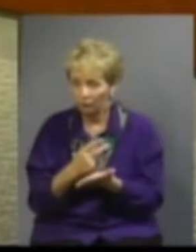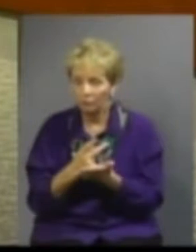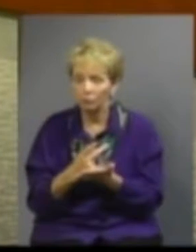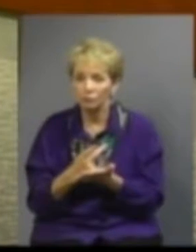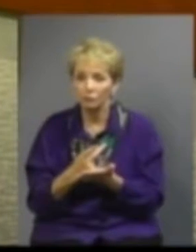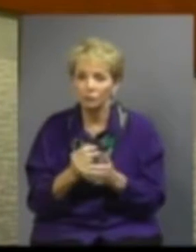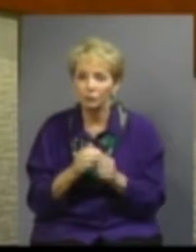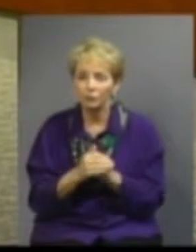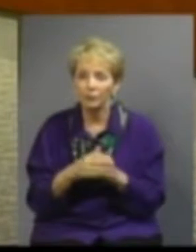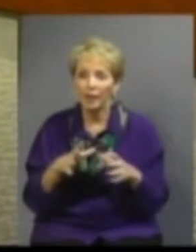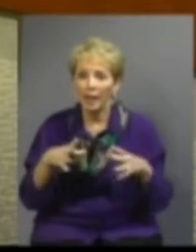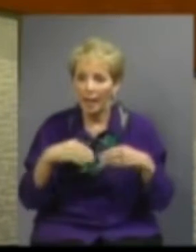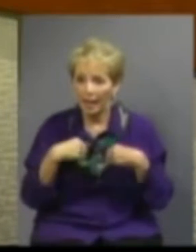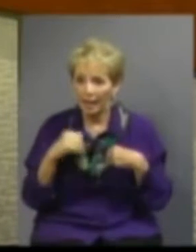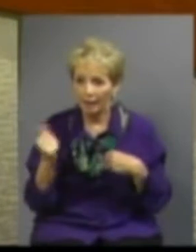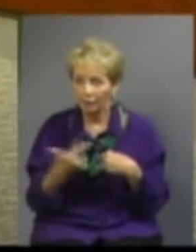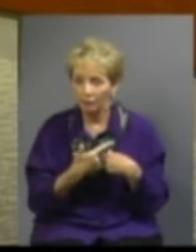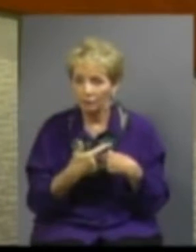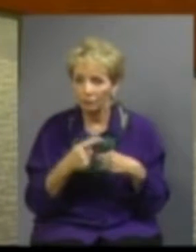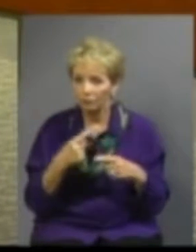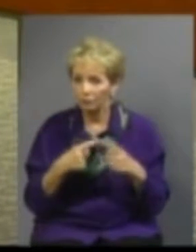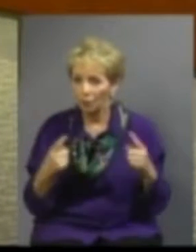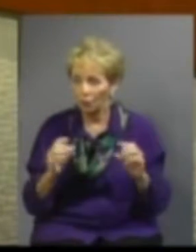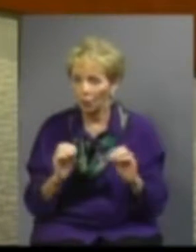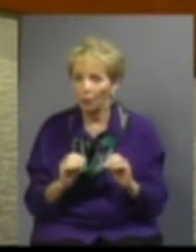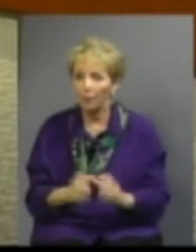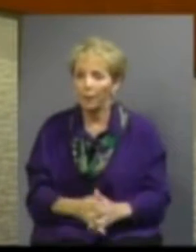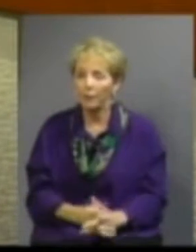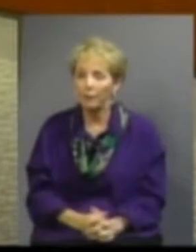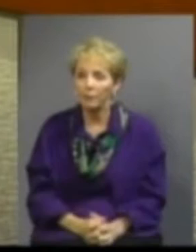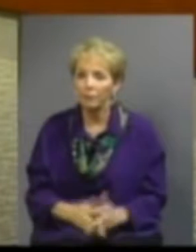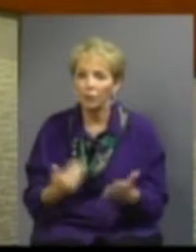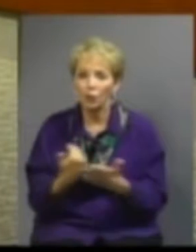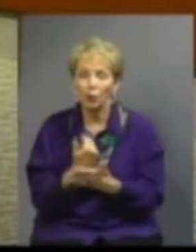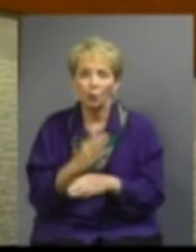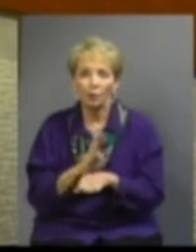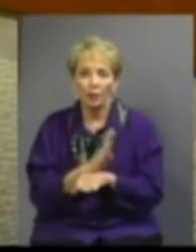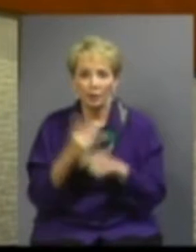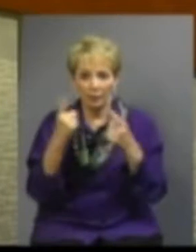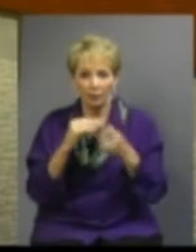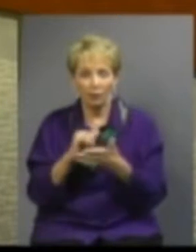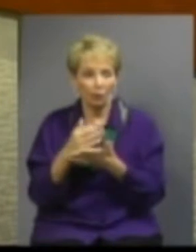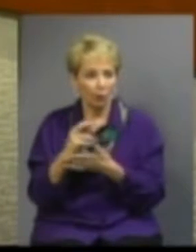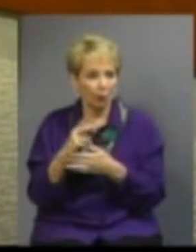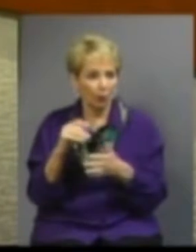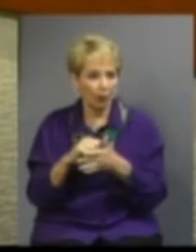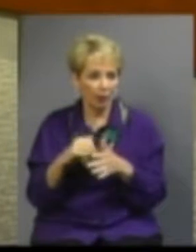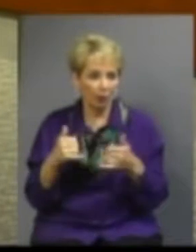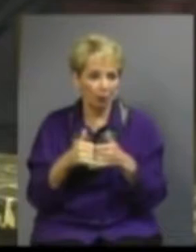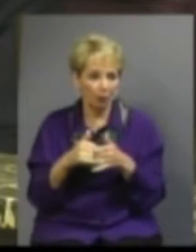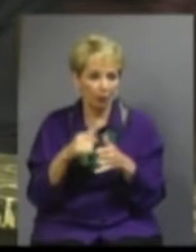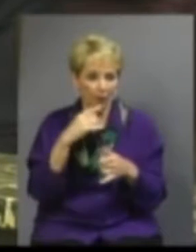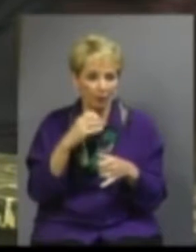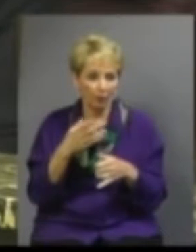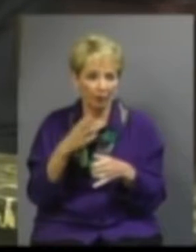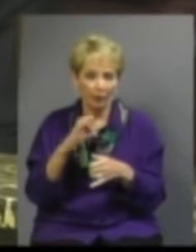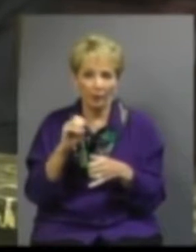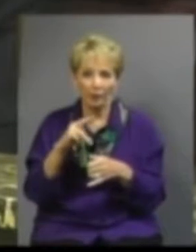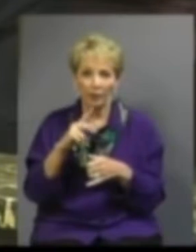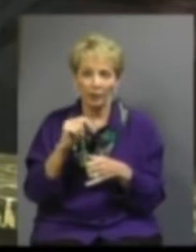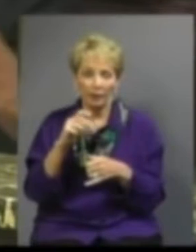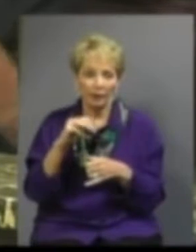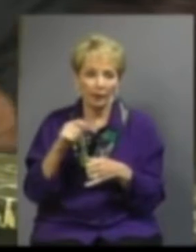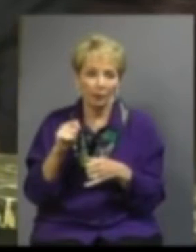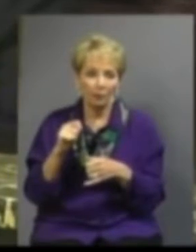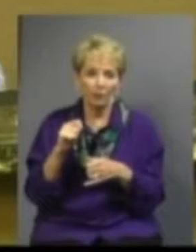Okay, all in favor say aye. Aye. Opposed? Okay, new business, consideration of a grant award of entitlement funds to